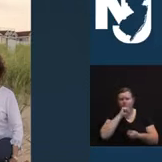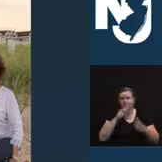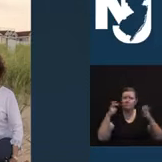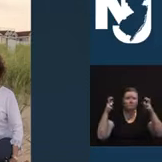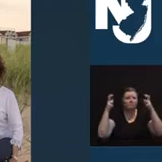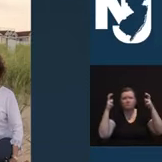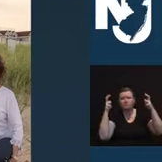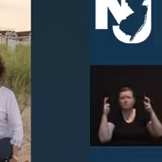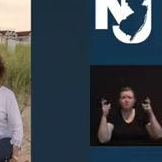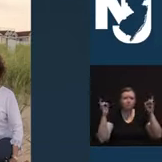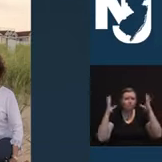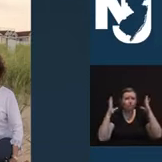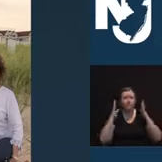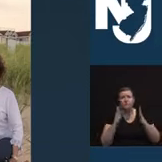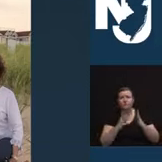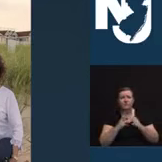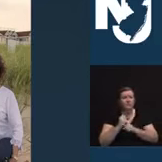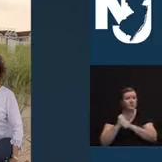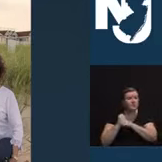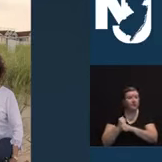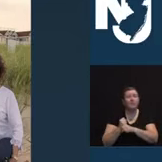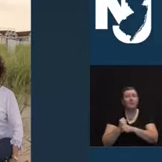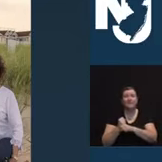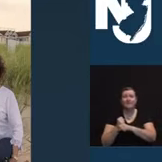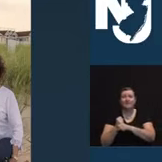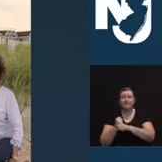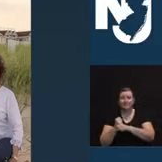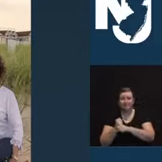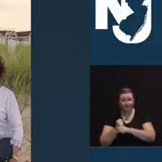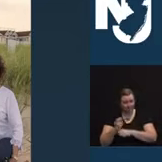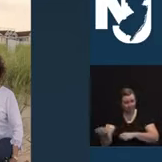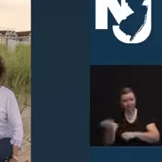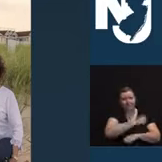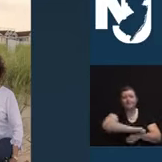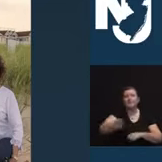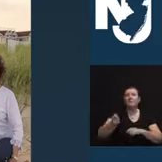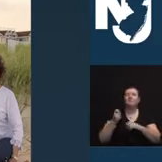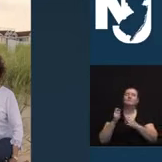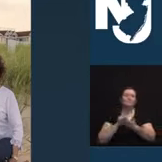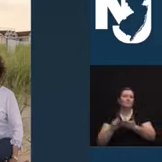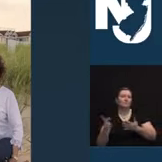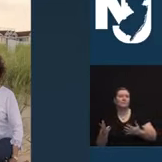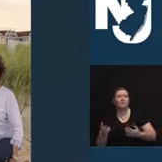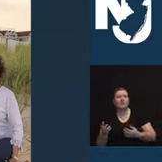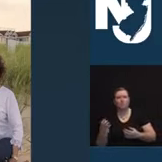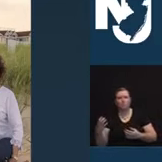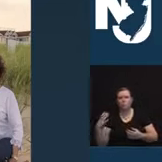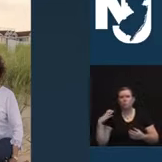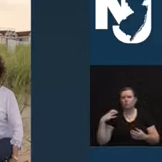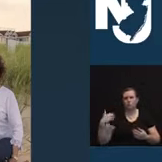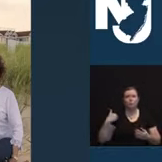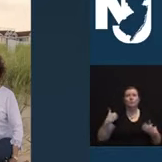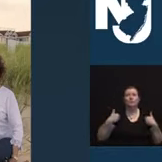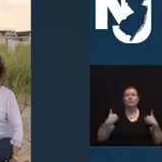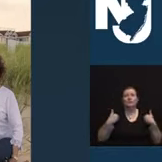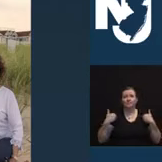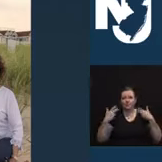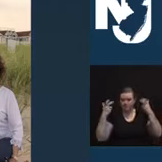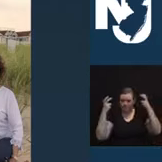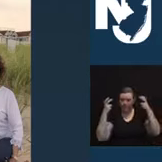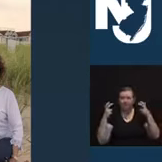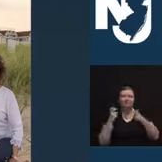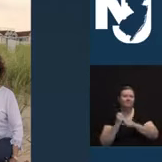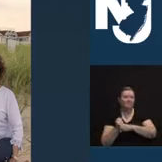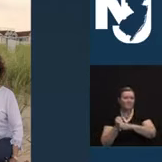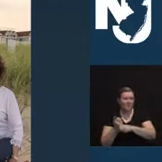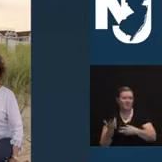softball leagues, his weekly tennis game, or coaching youth basketball and baseball. He served our nation in the